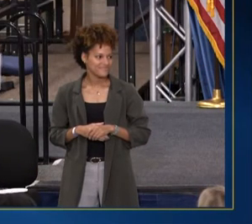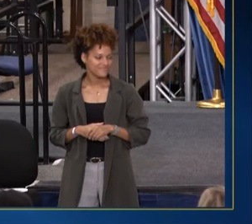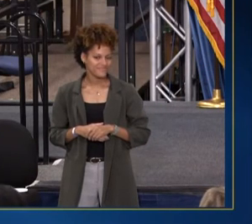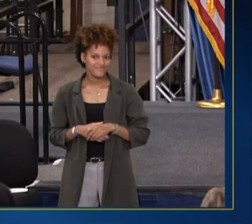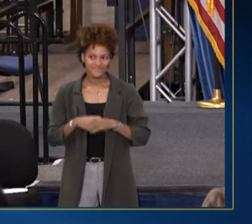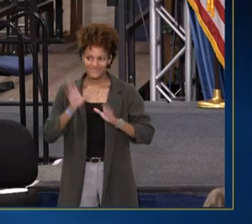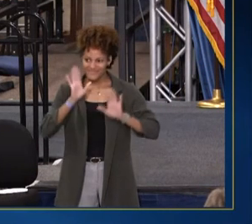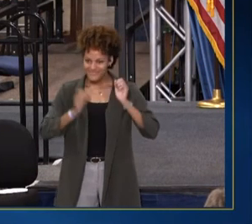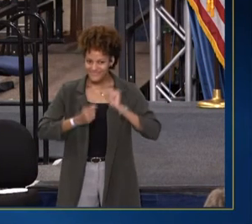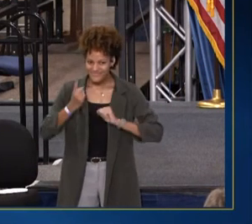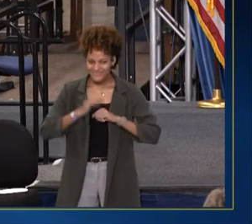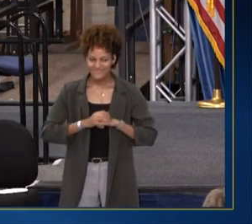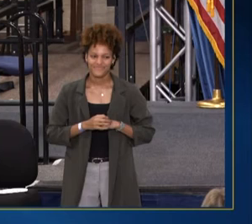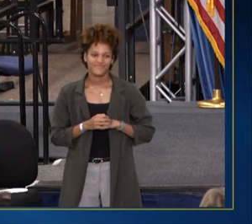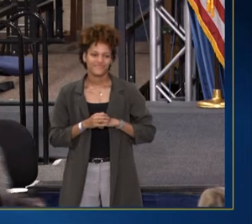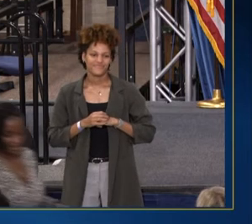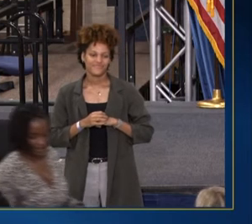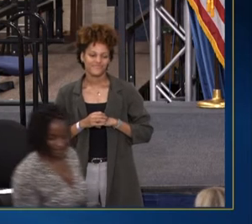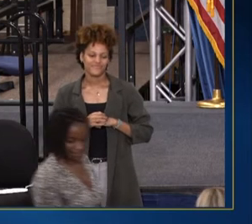Hi, everybody.